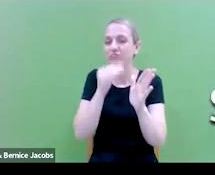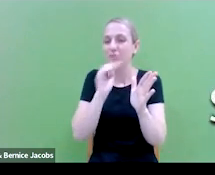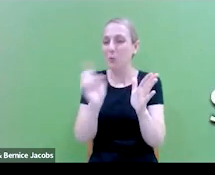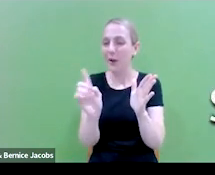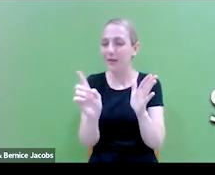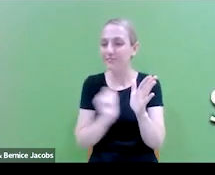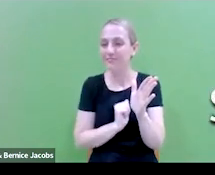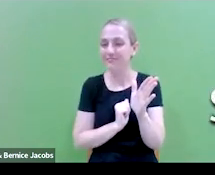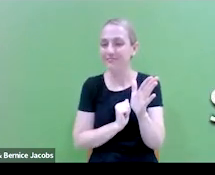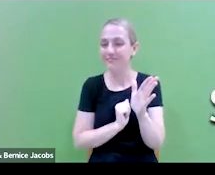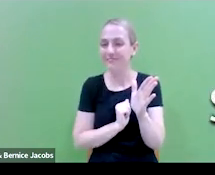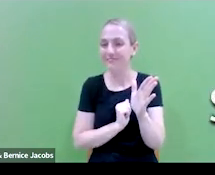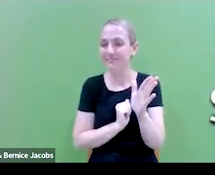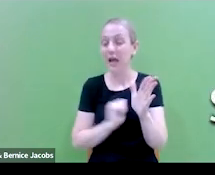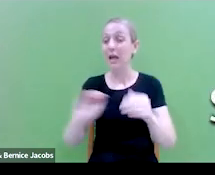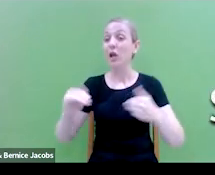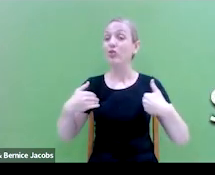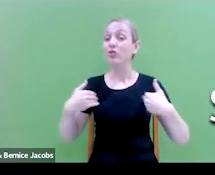And we're going to start off with,